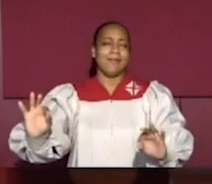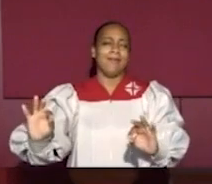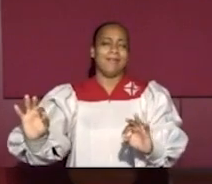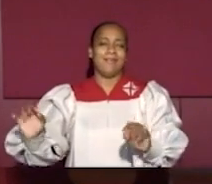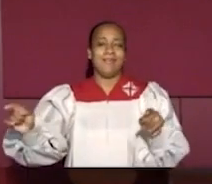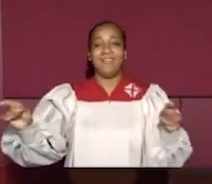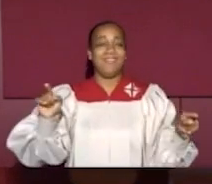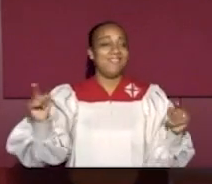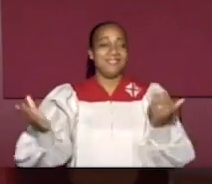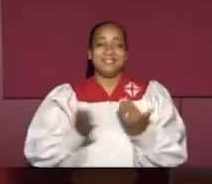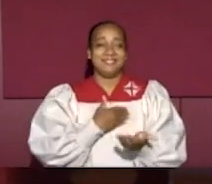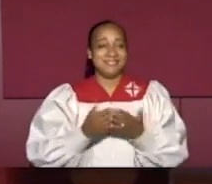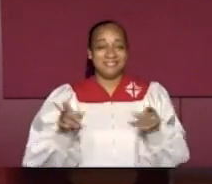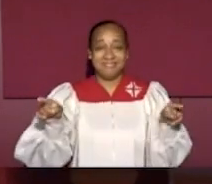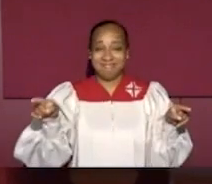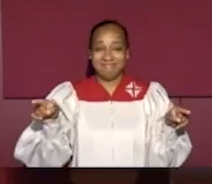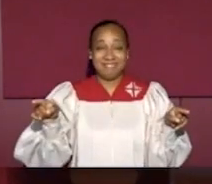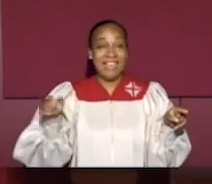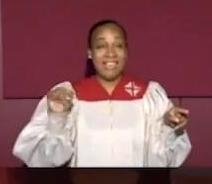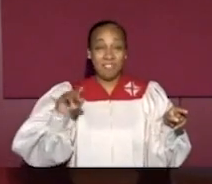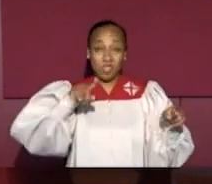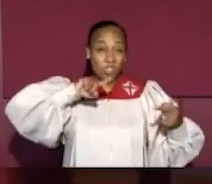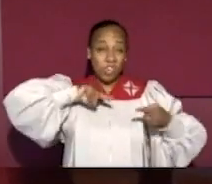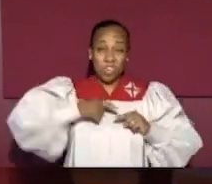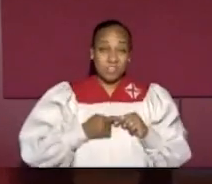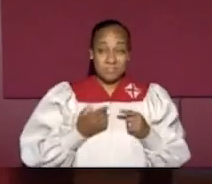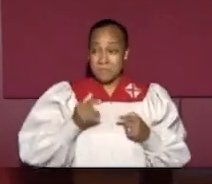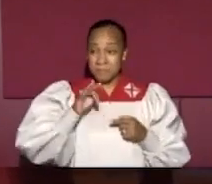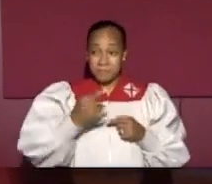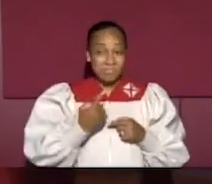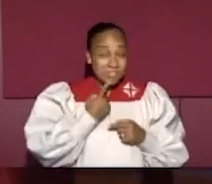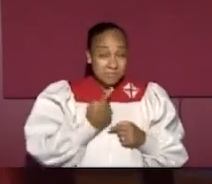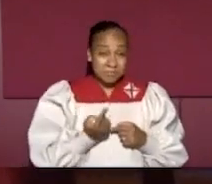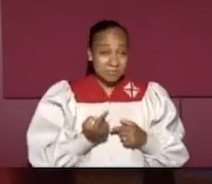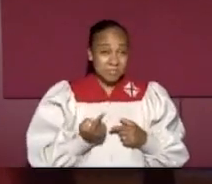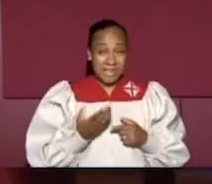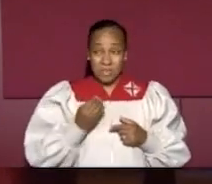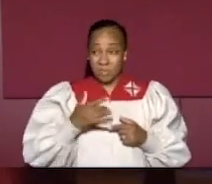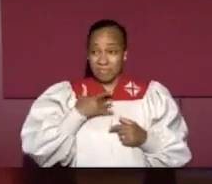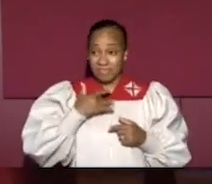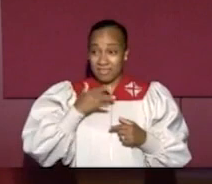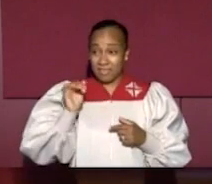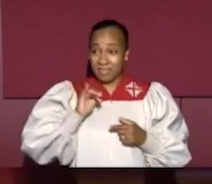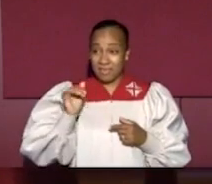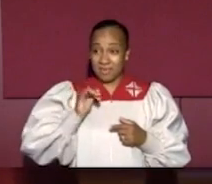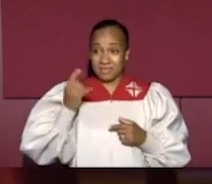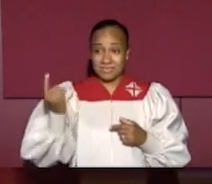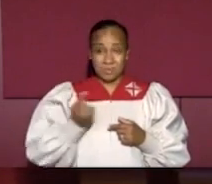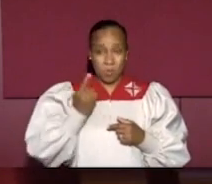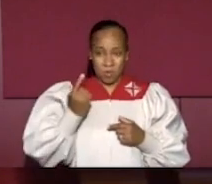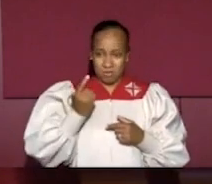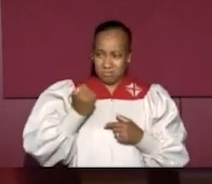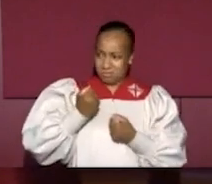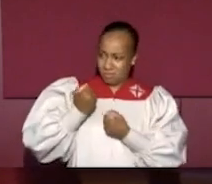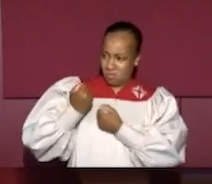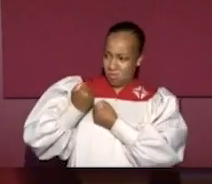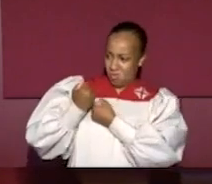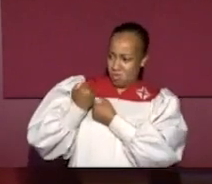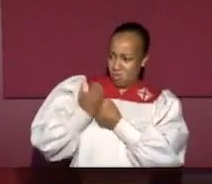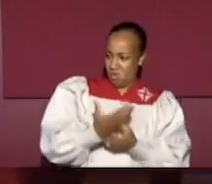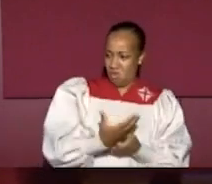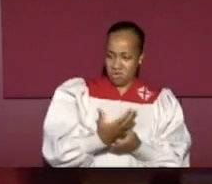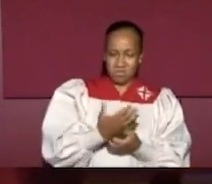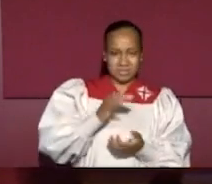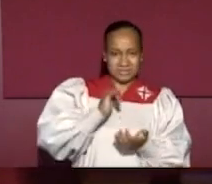thing that had happened. If you're hurt, if you're disappointed, and you feel that somebody caused that hurt or